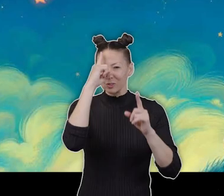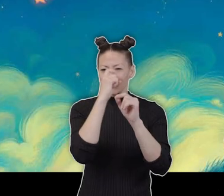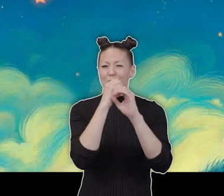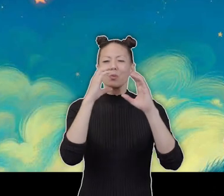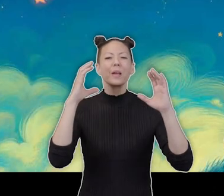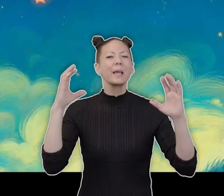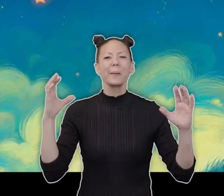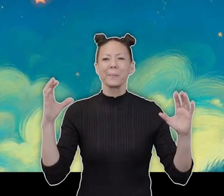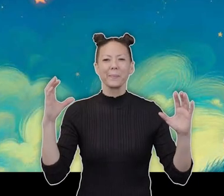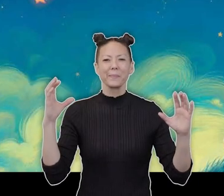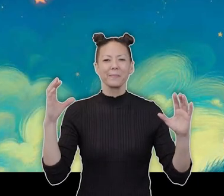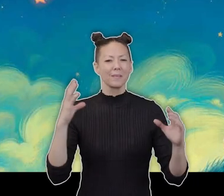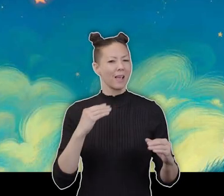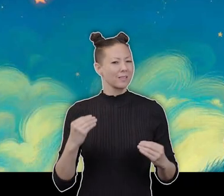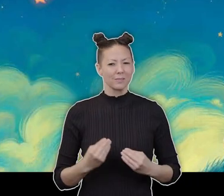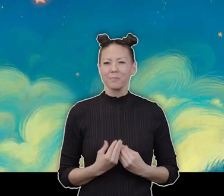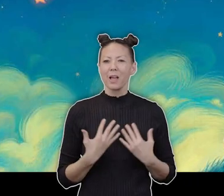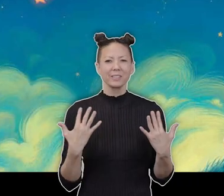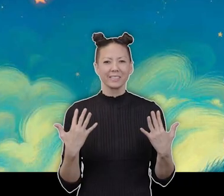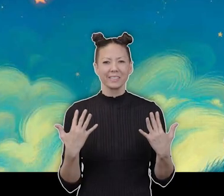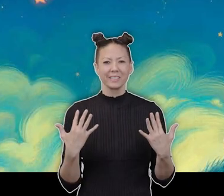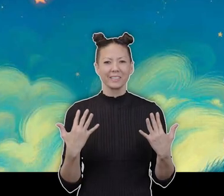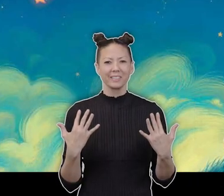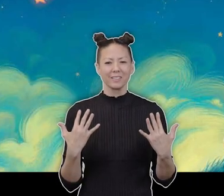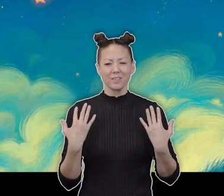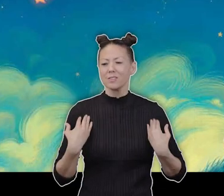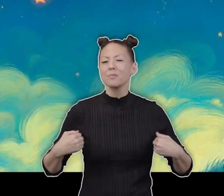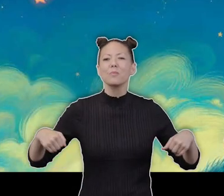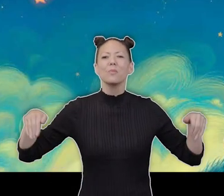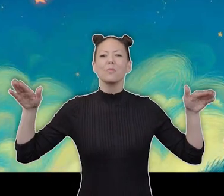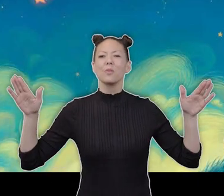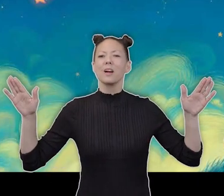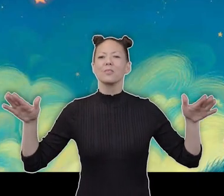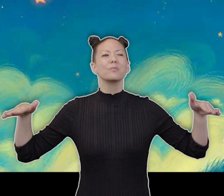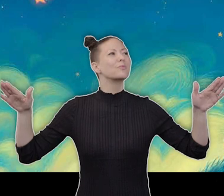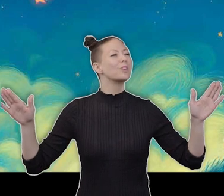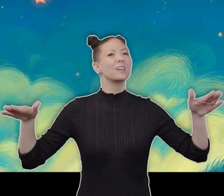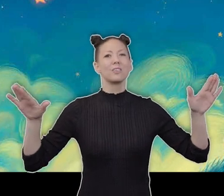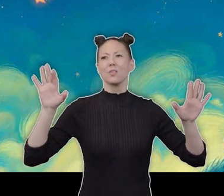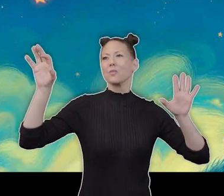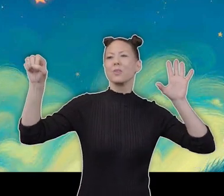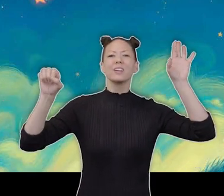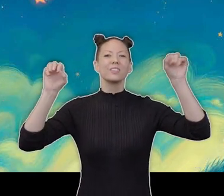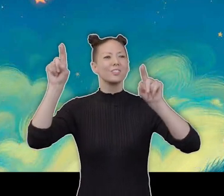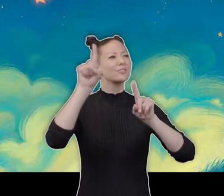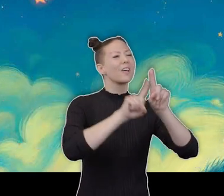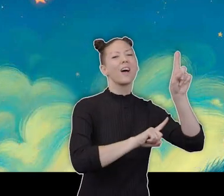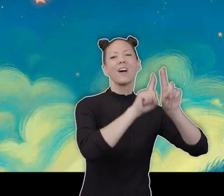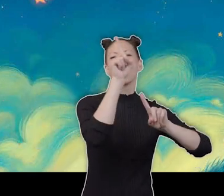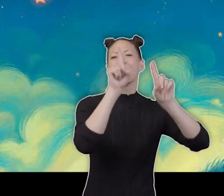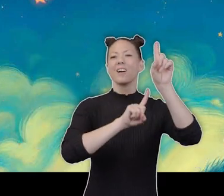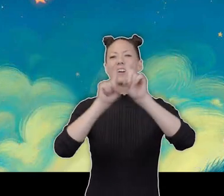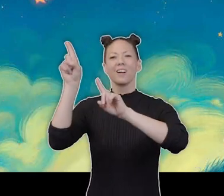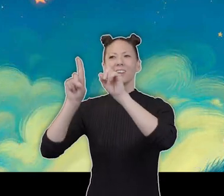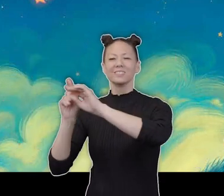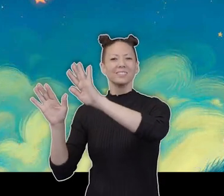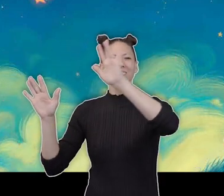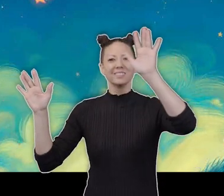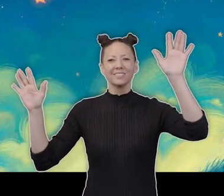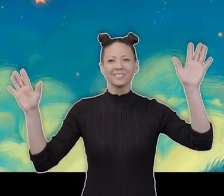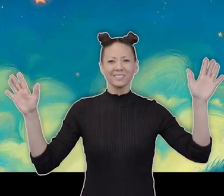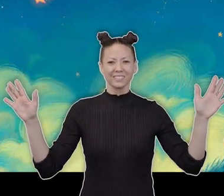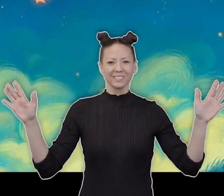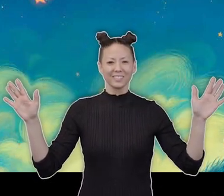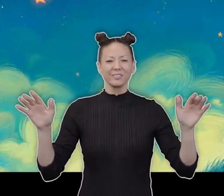I wish you dreams and aspirations to spread your wings and reach for the